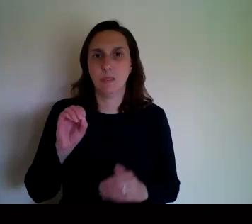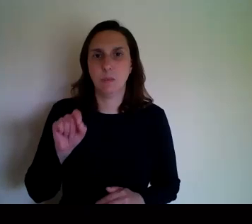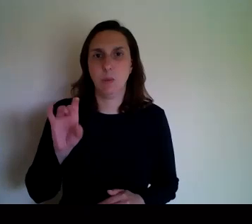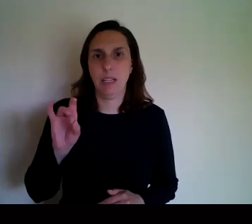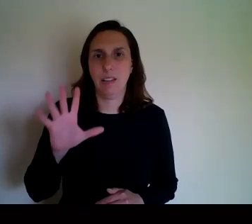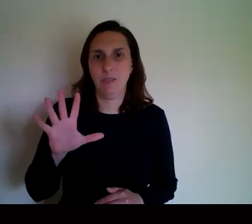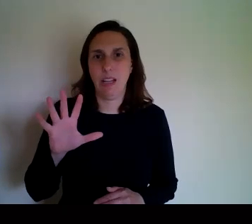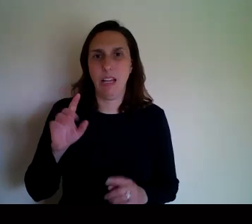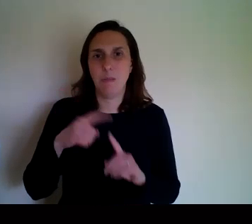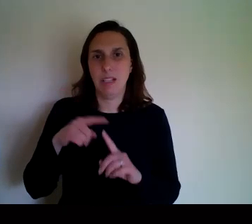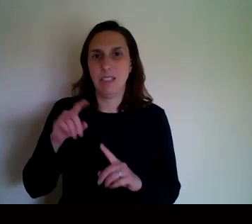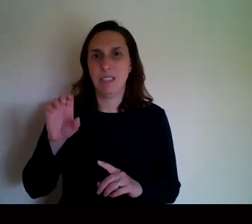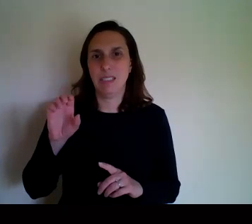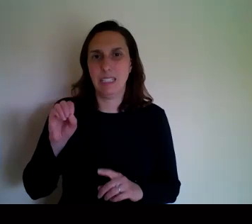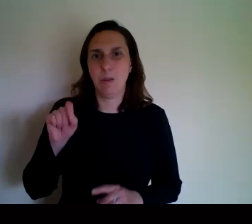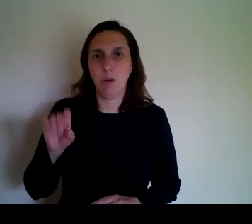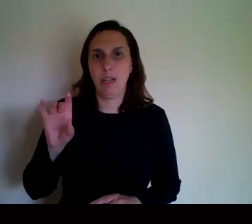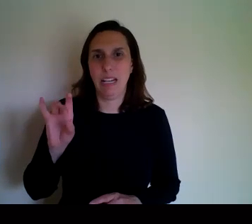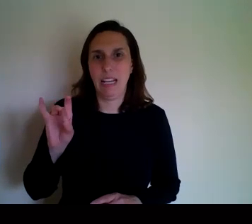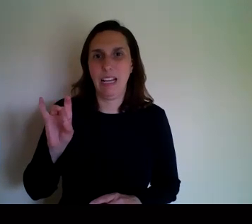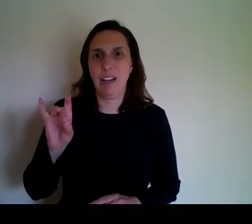0.85a e to the negative 6b.